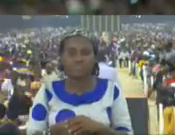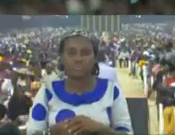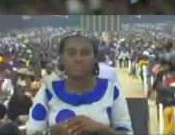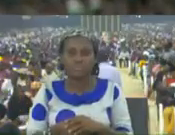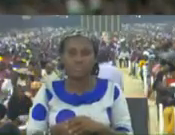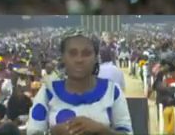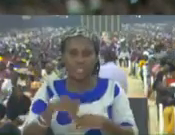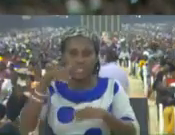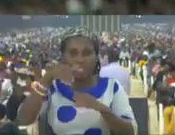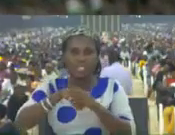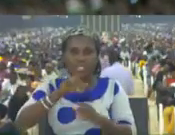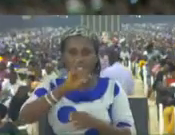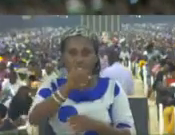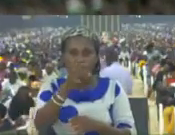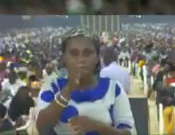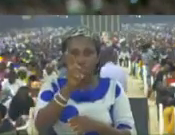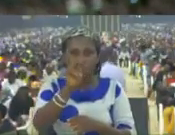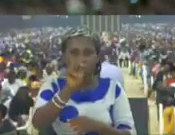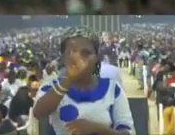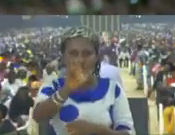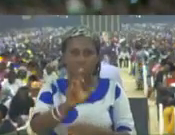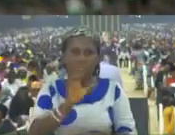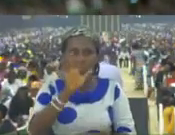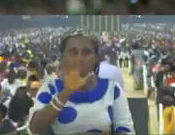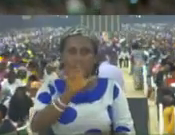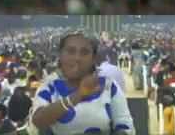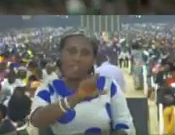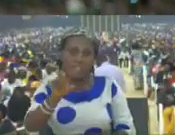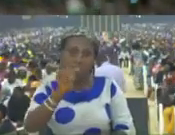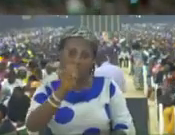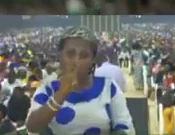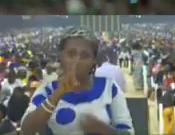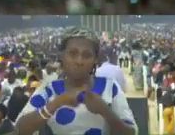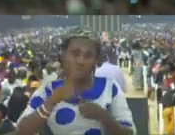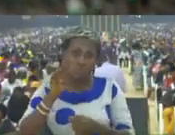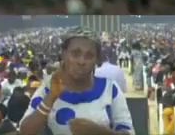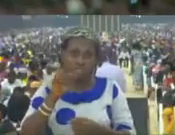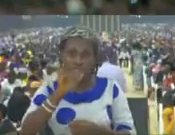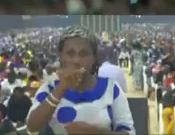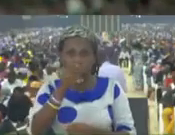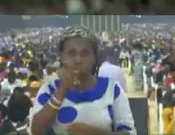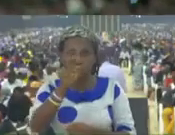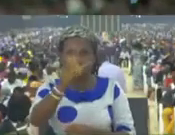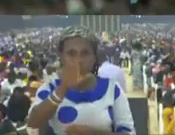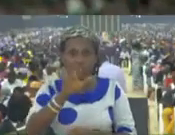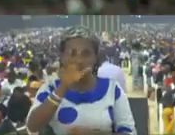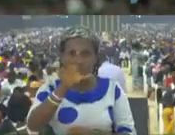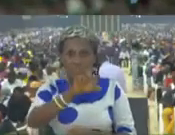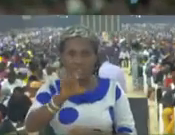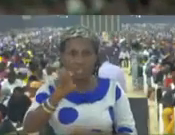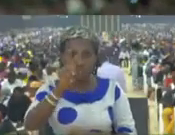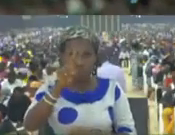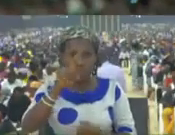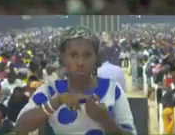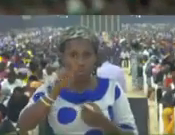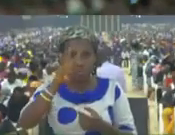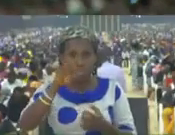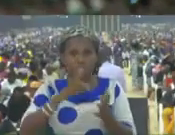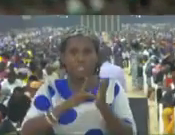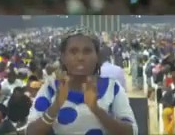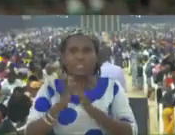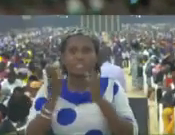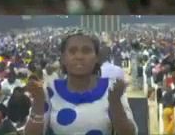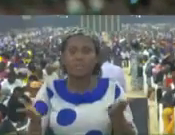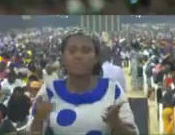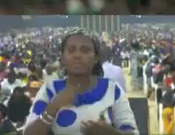In John chapter 5, verse 2 to 14, John 5, verse 2 to 14, the Bible tells us of